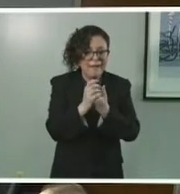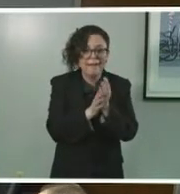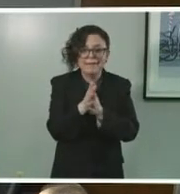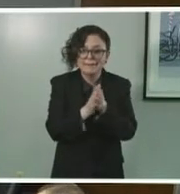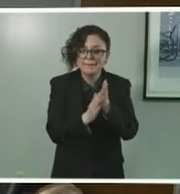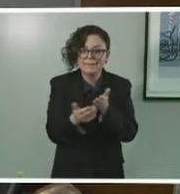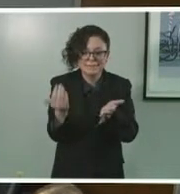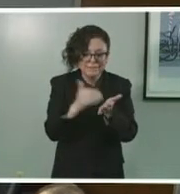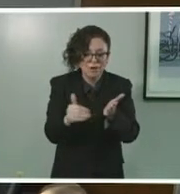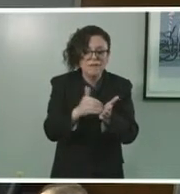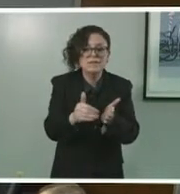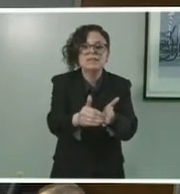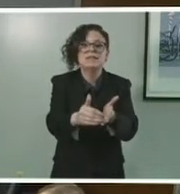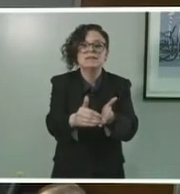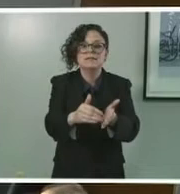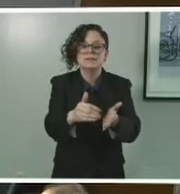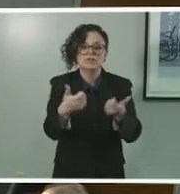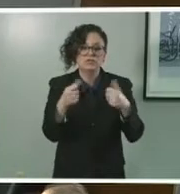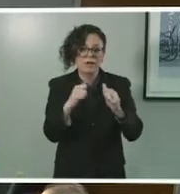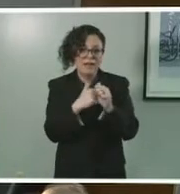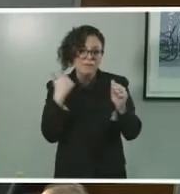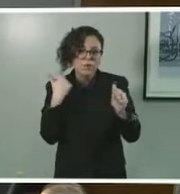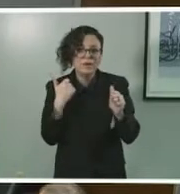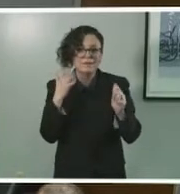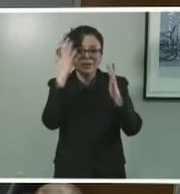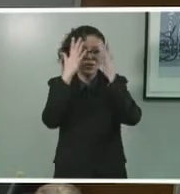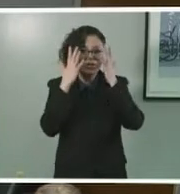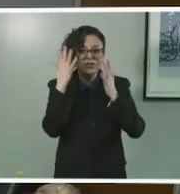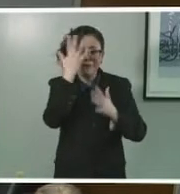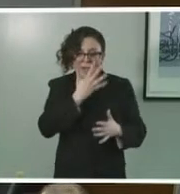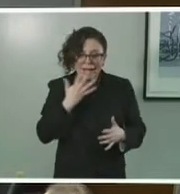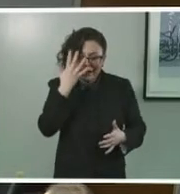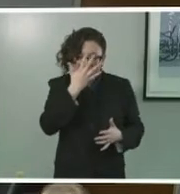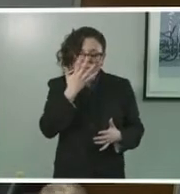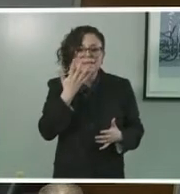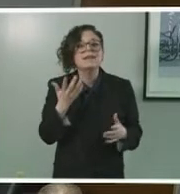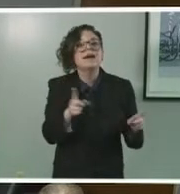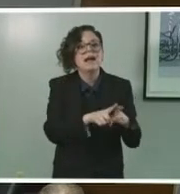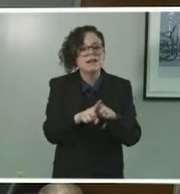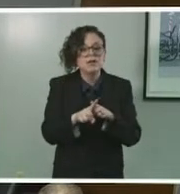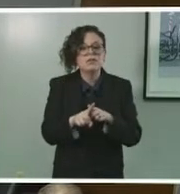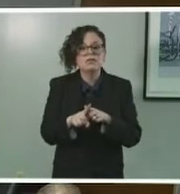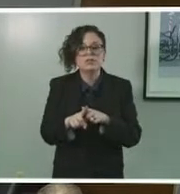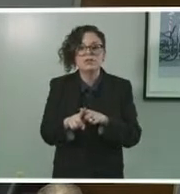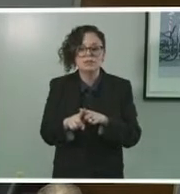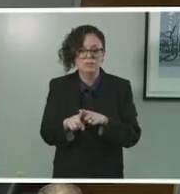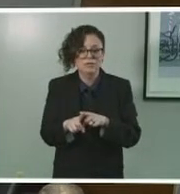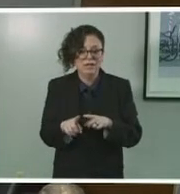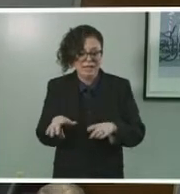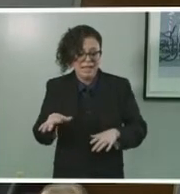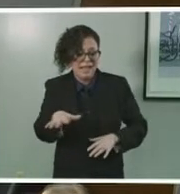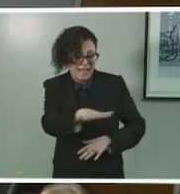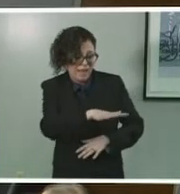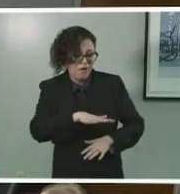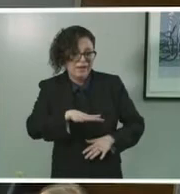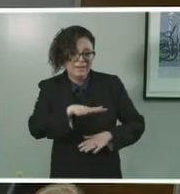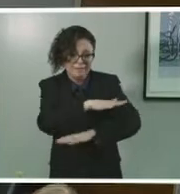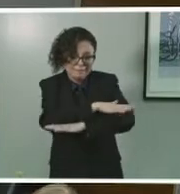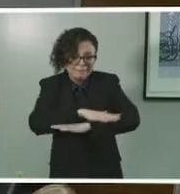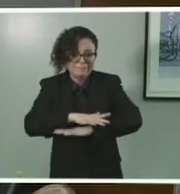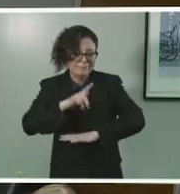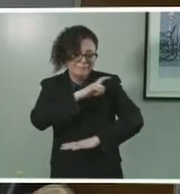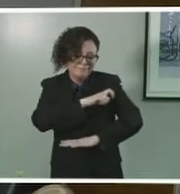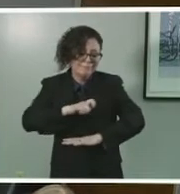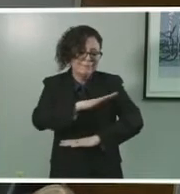not touching your face as much as possible, and cleaning surfaces that you use regularly are all good